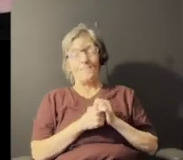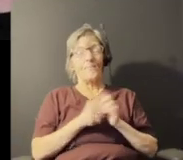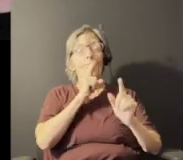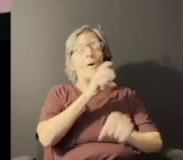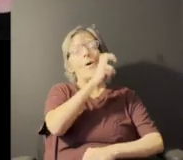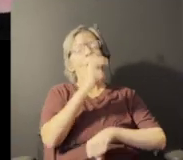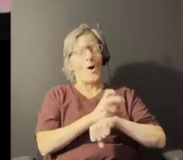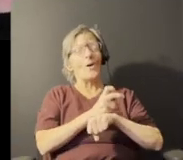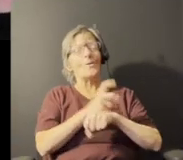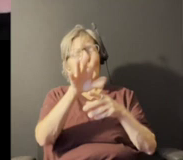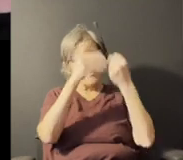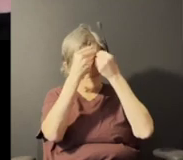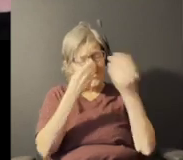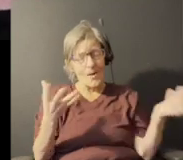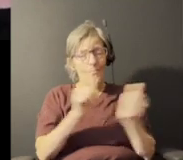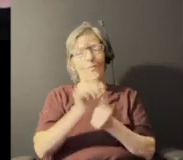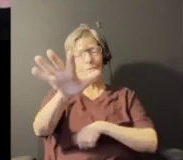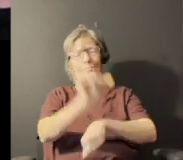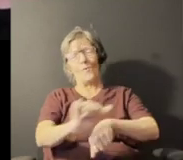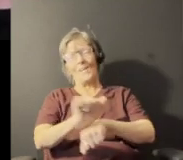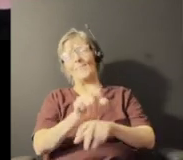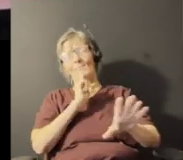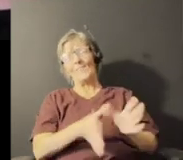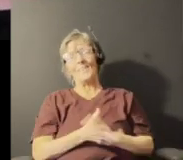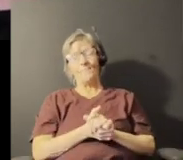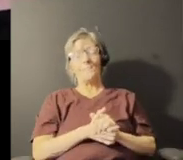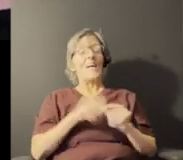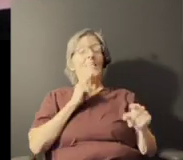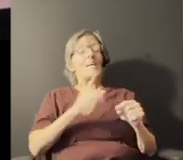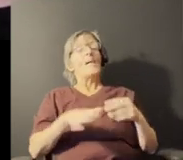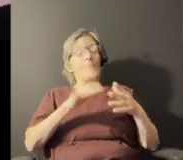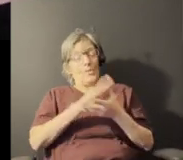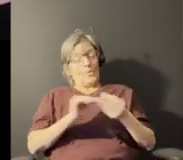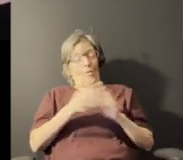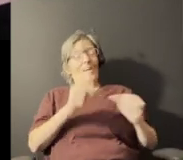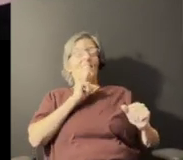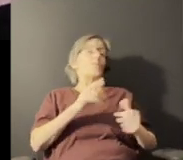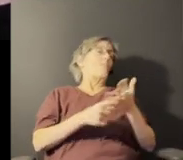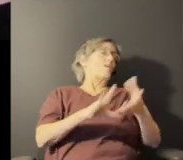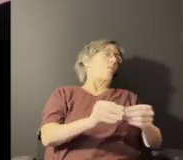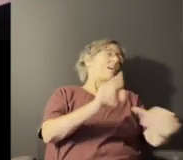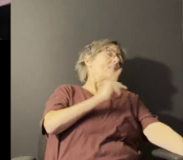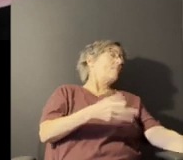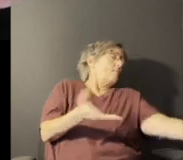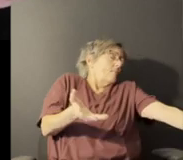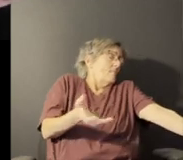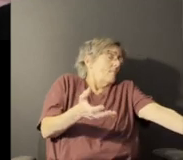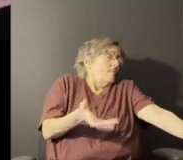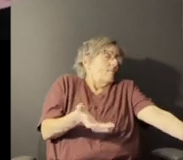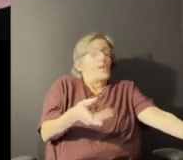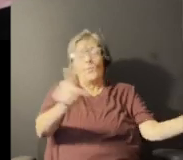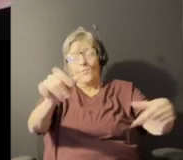it's really hard to tell with any of your work. No, but and at the end of the day, the story is what the story is, right? Yeah.